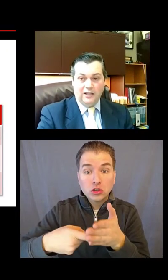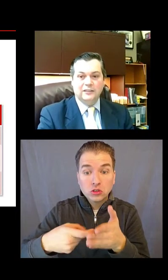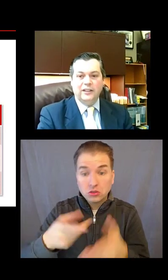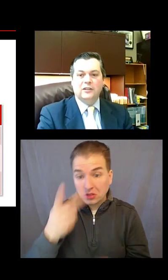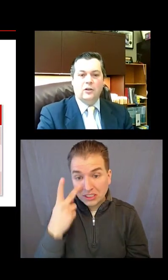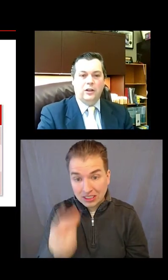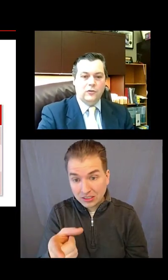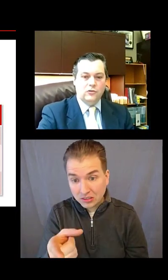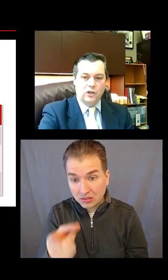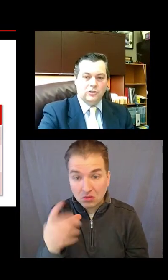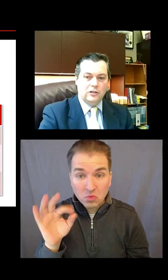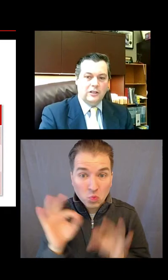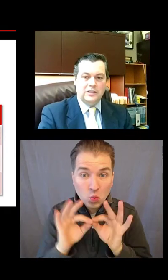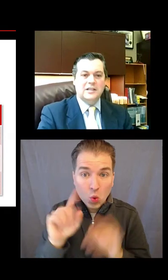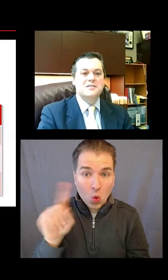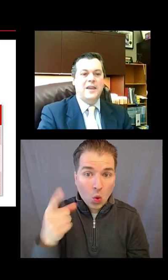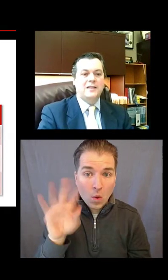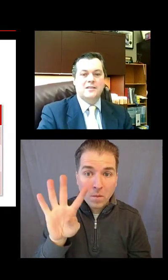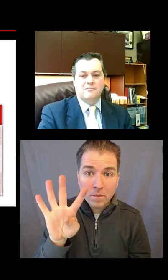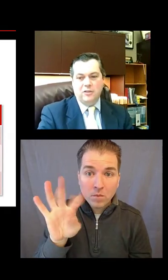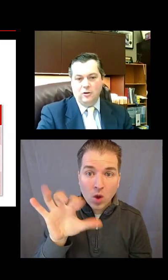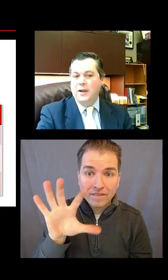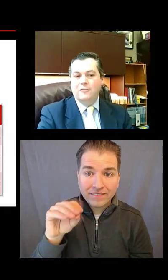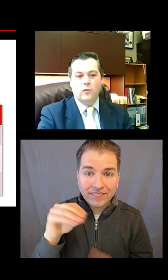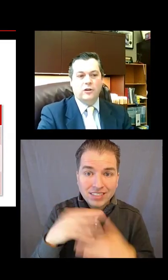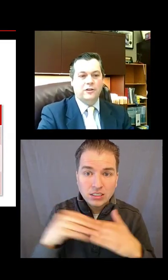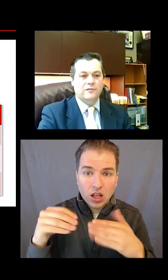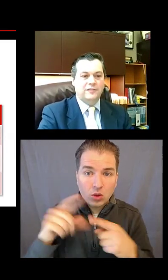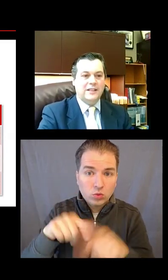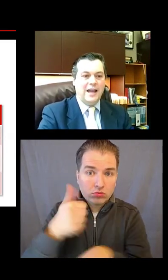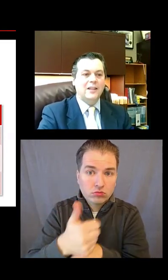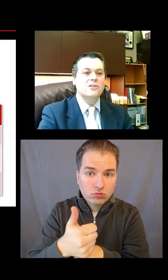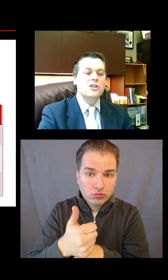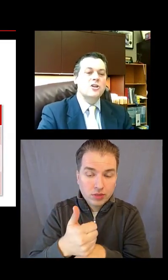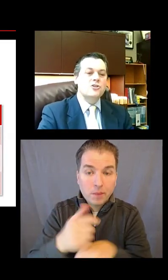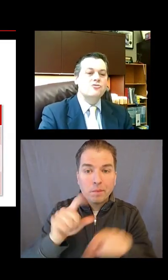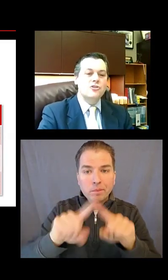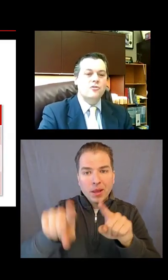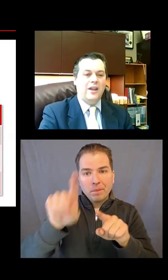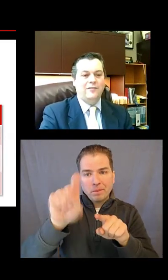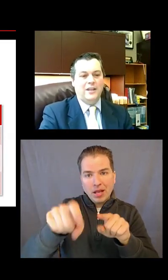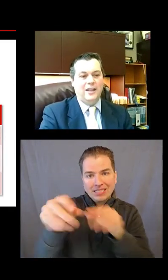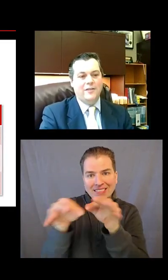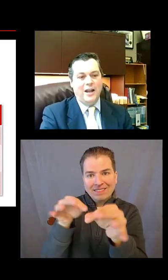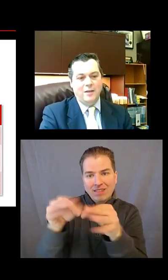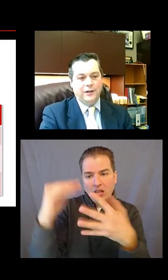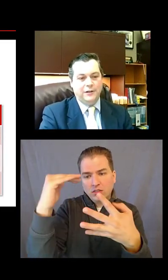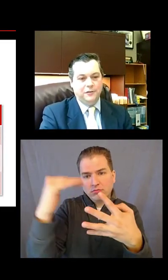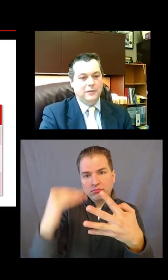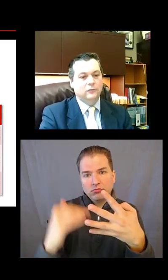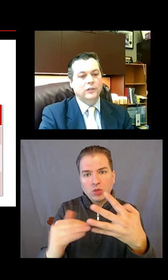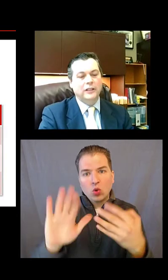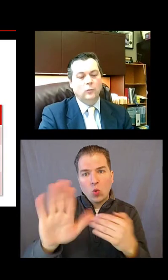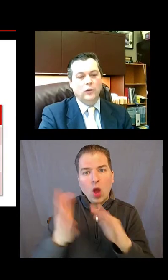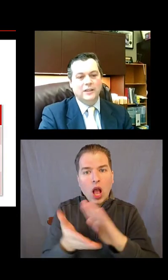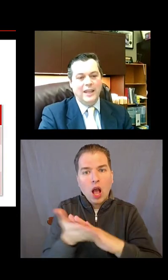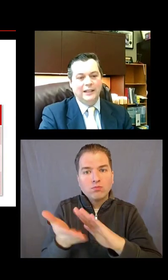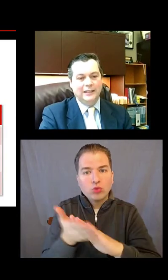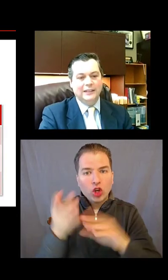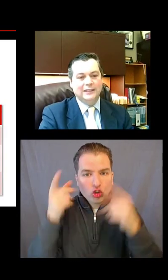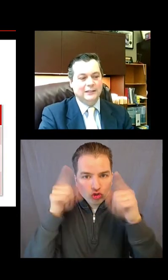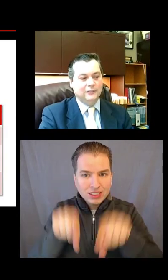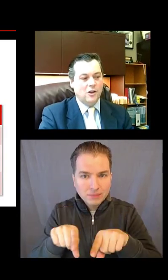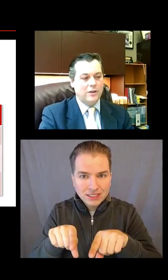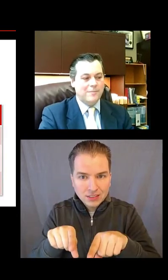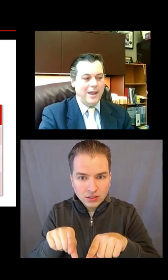The cost of it, if you just look at the expense, about $450, you do have to have an operating agreement. Really what